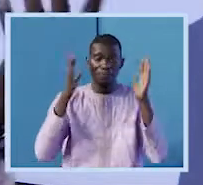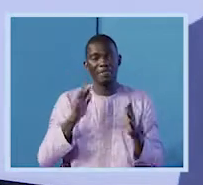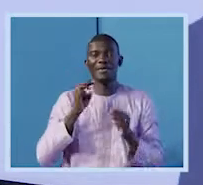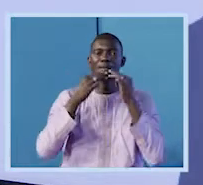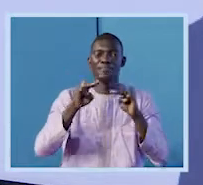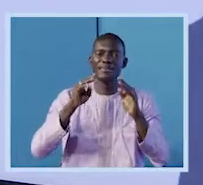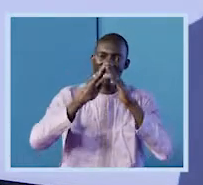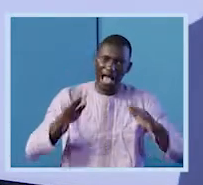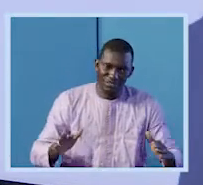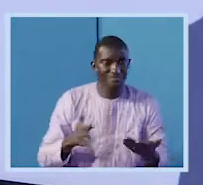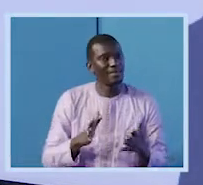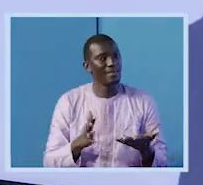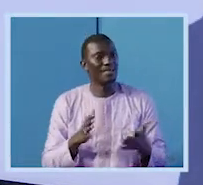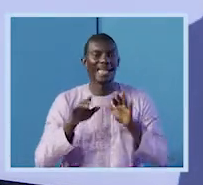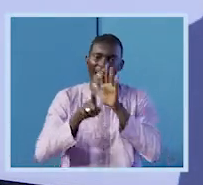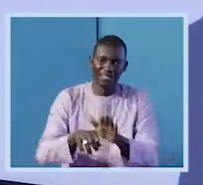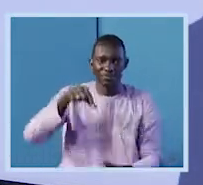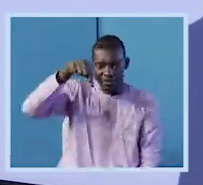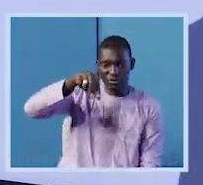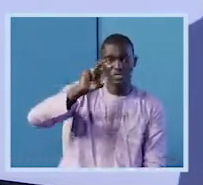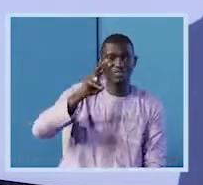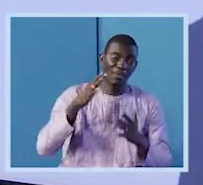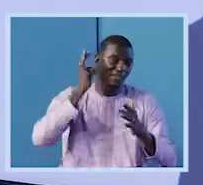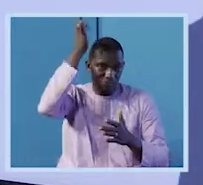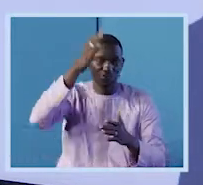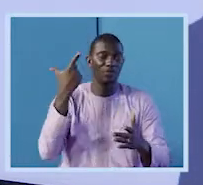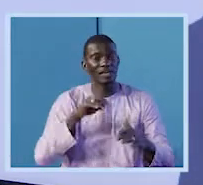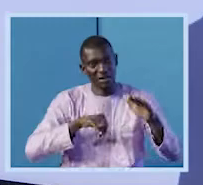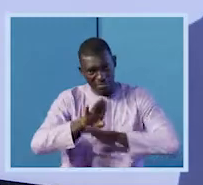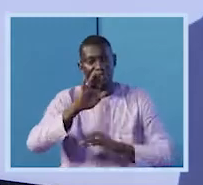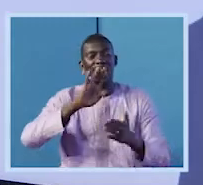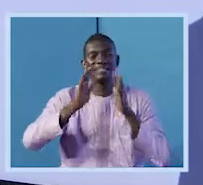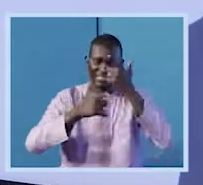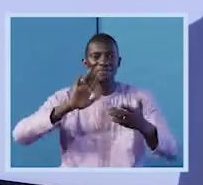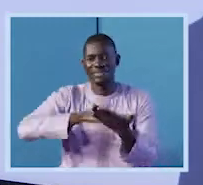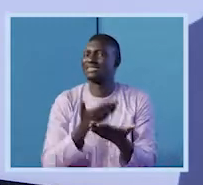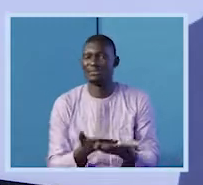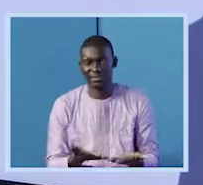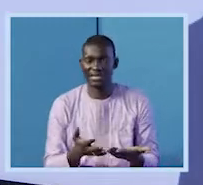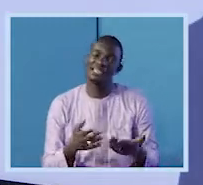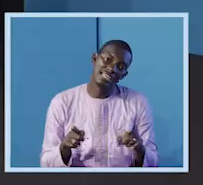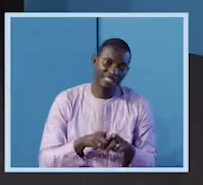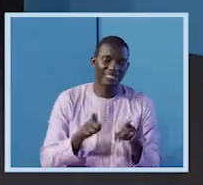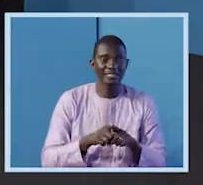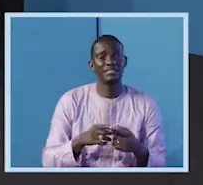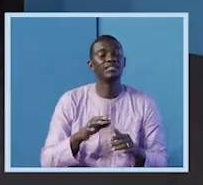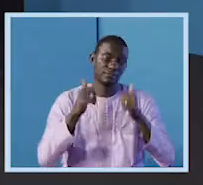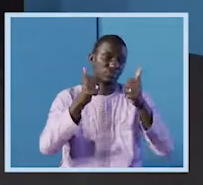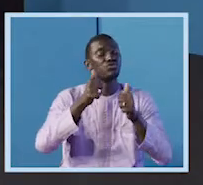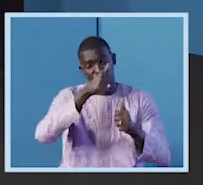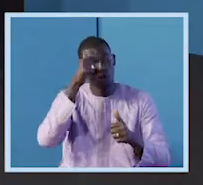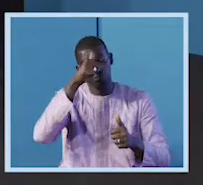media house, institution like QTV, maybe in the future we like to employ sign language interpreter. Exactly. So definitely it's a lucrative.